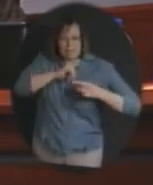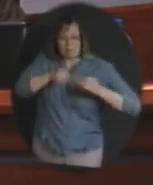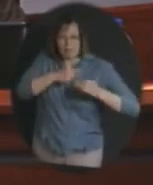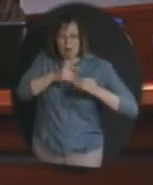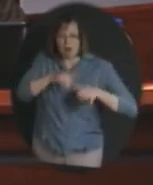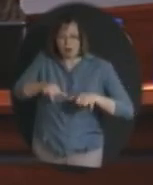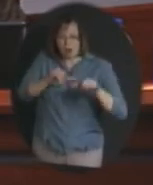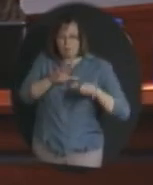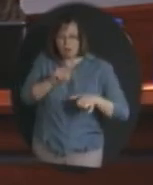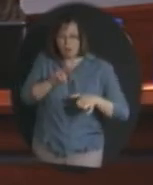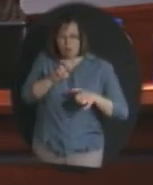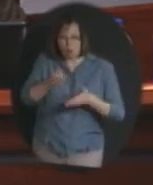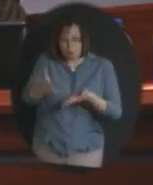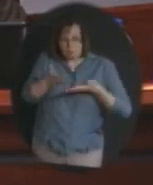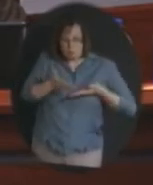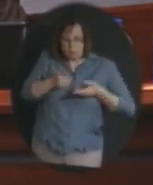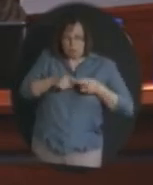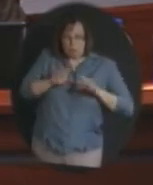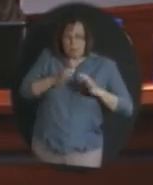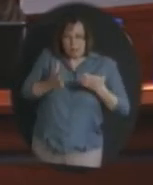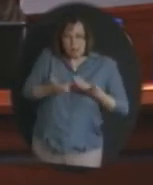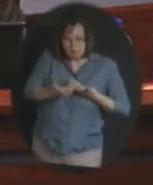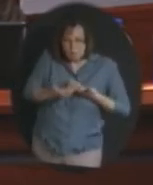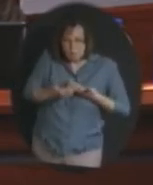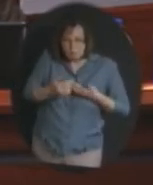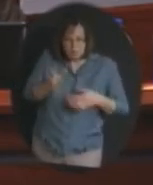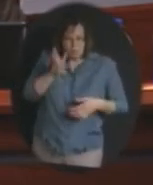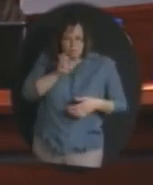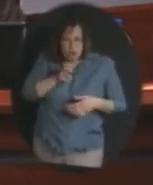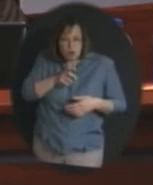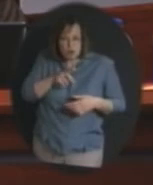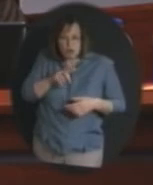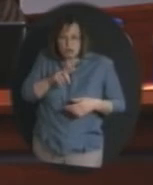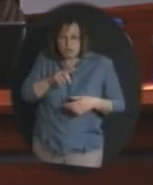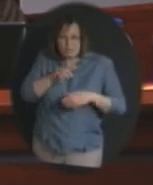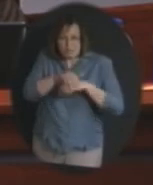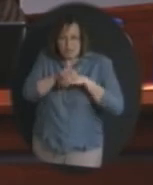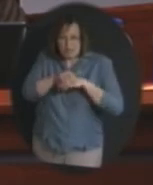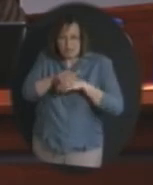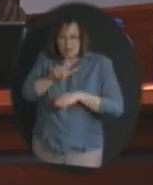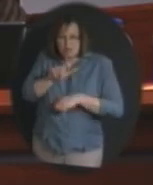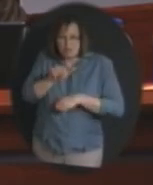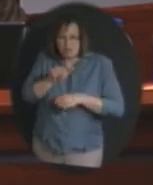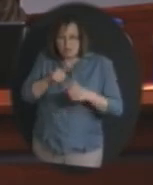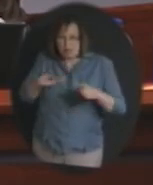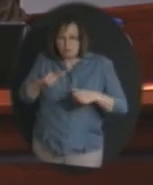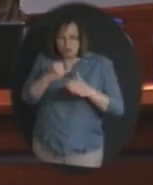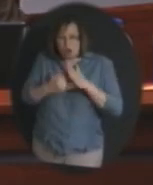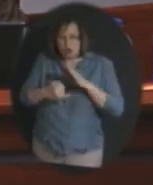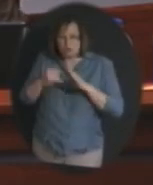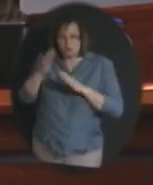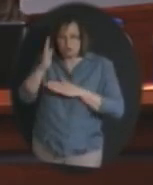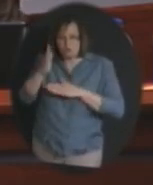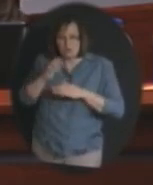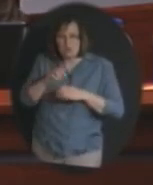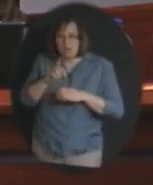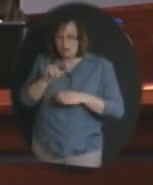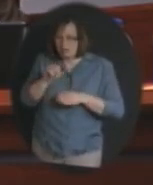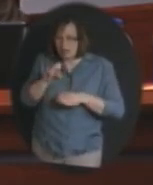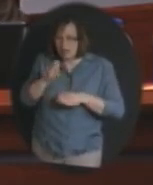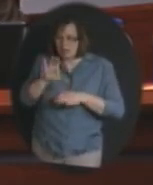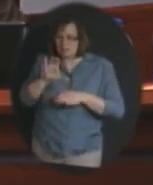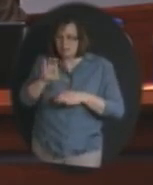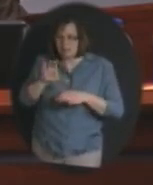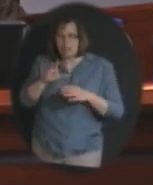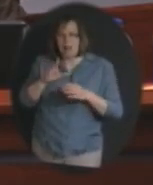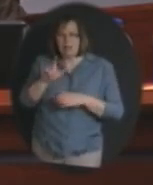Common Core will bring to the classroom. You've heard the language arts presentation that said, our classic literature's not gone away. We're